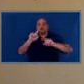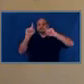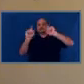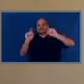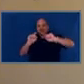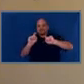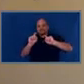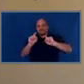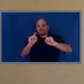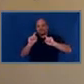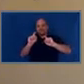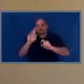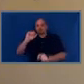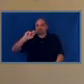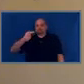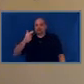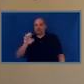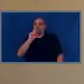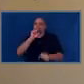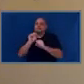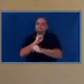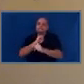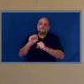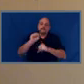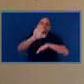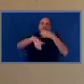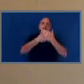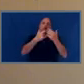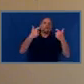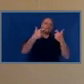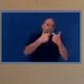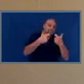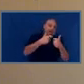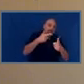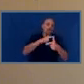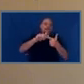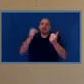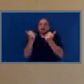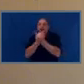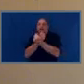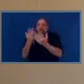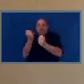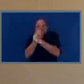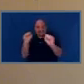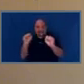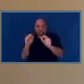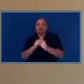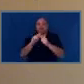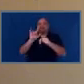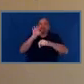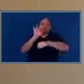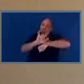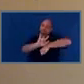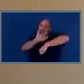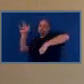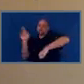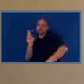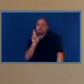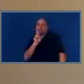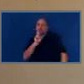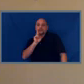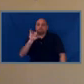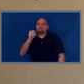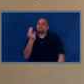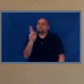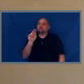the pyros and batteries are disarmed, flown to Houston, to Johnson Space Center, where